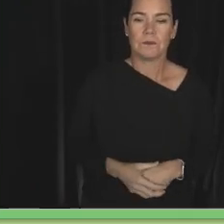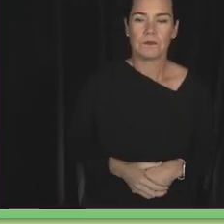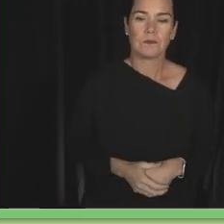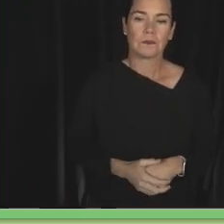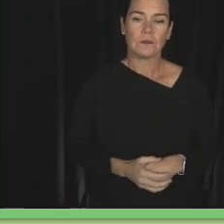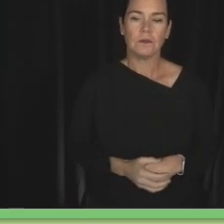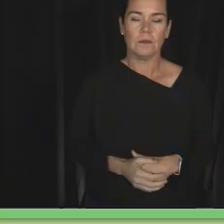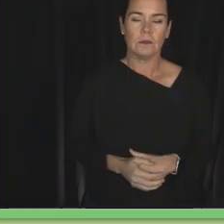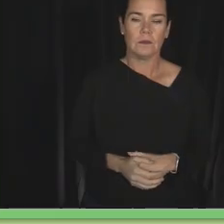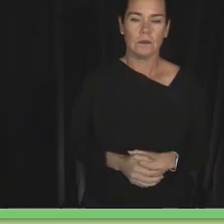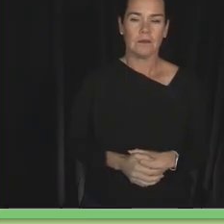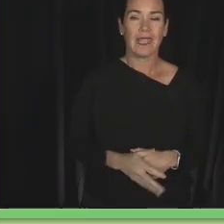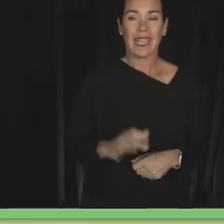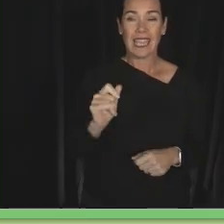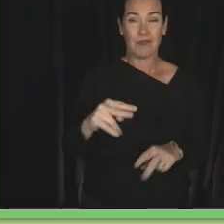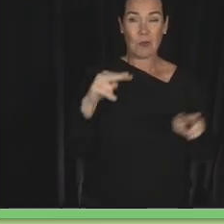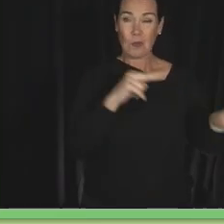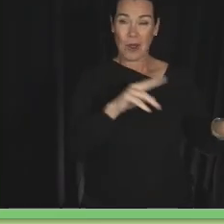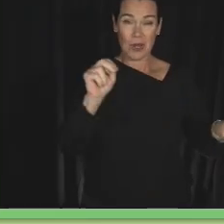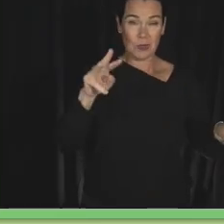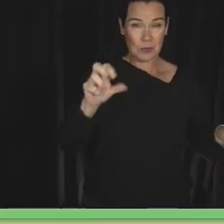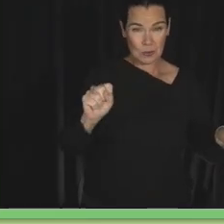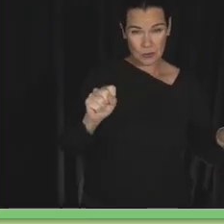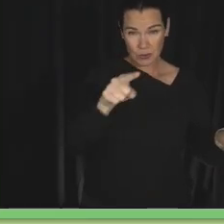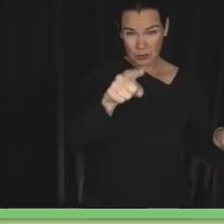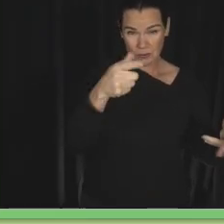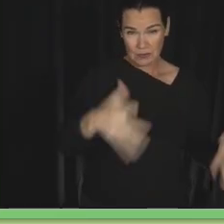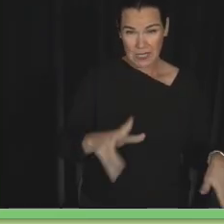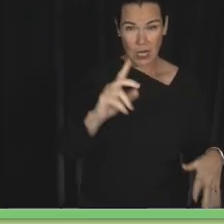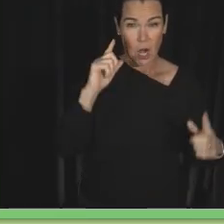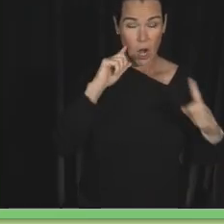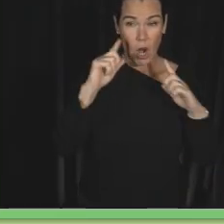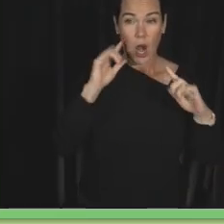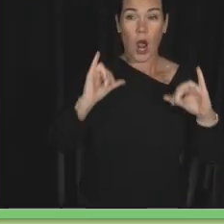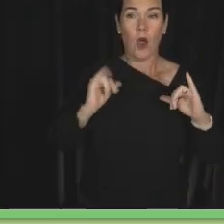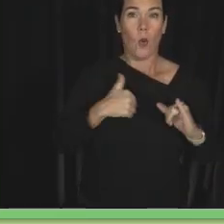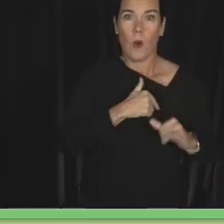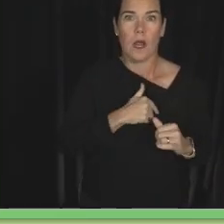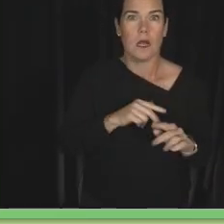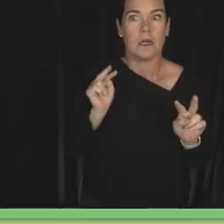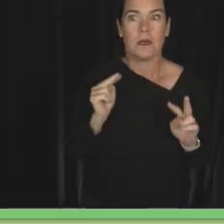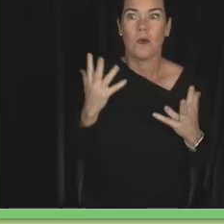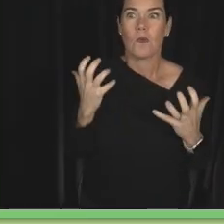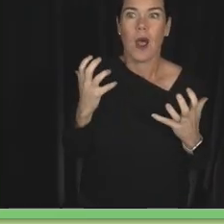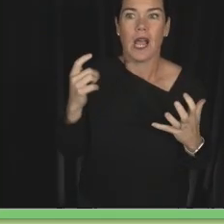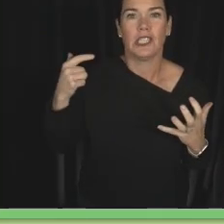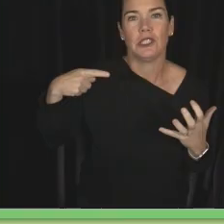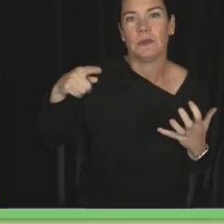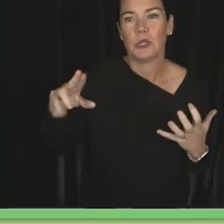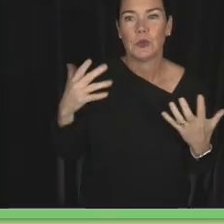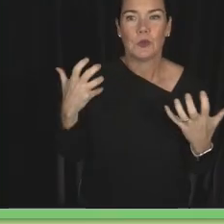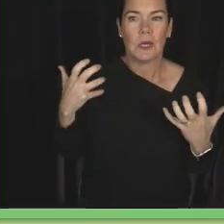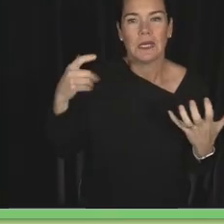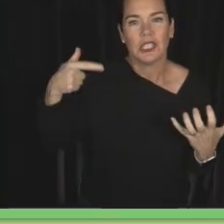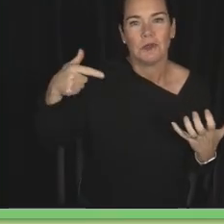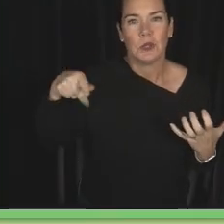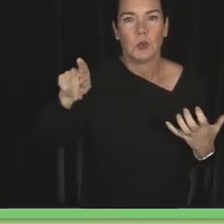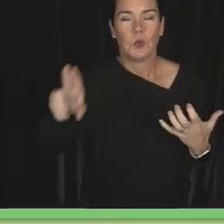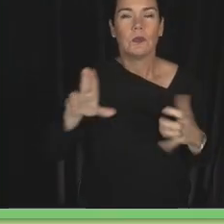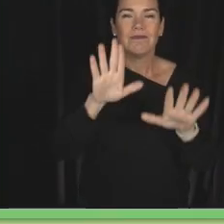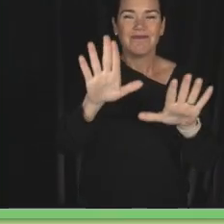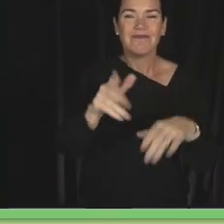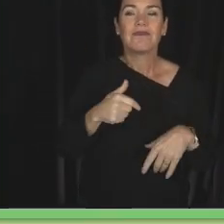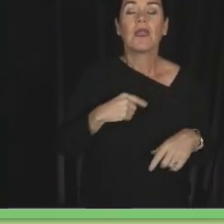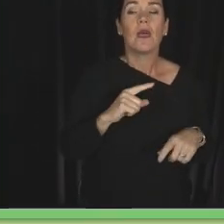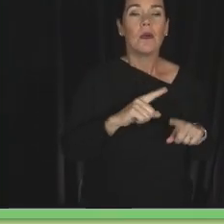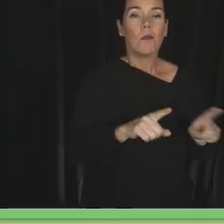So if you follow the news, I'm sure you've heard about our absolutely insatiable appetite for GPUs. But what gets talked about less is